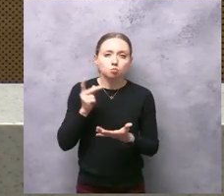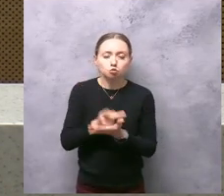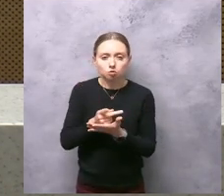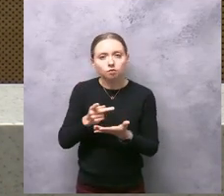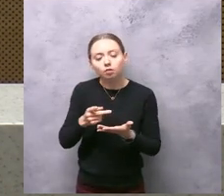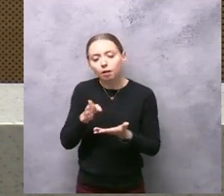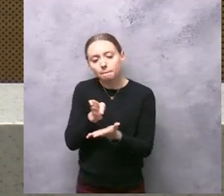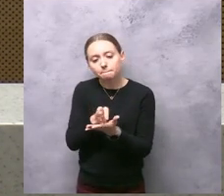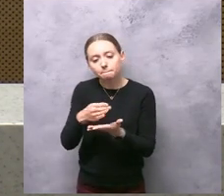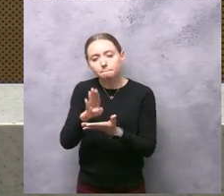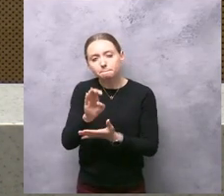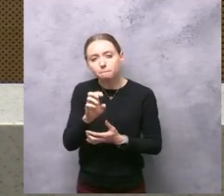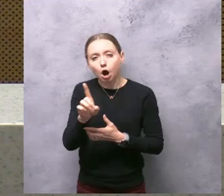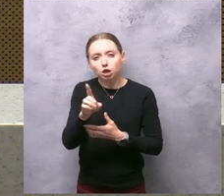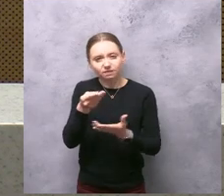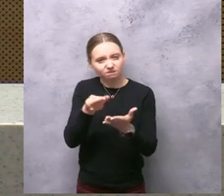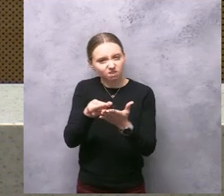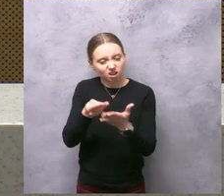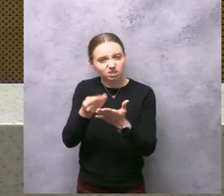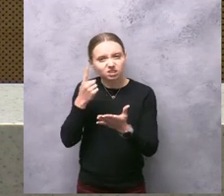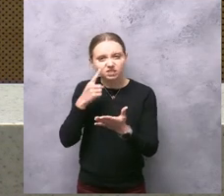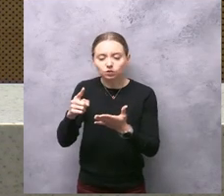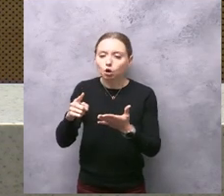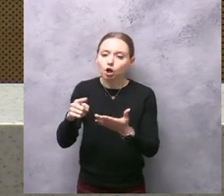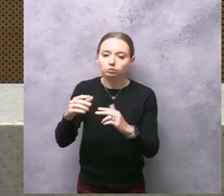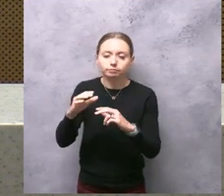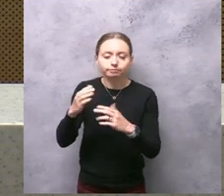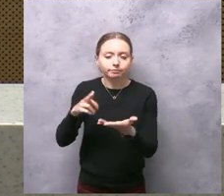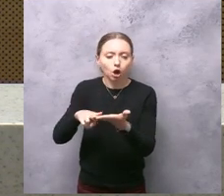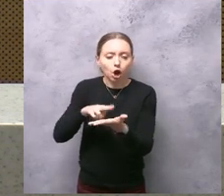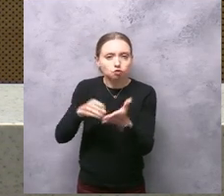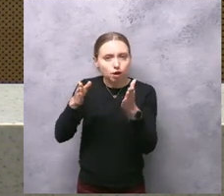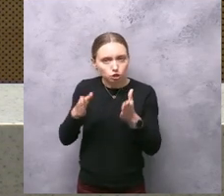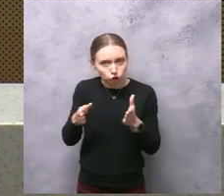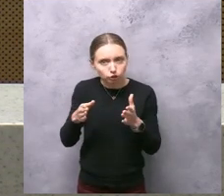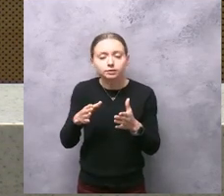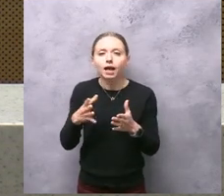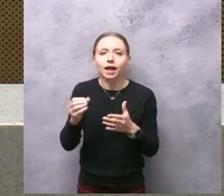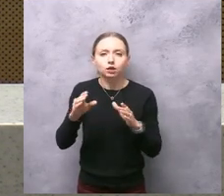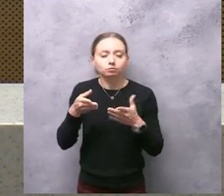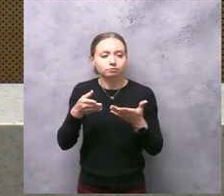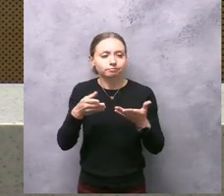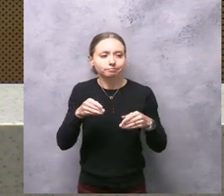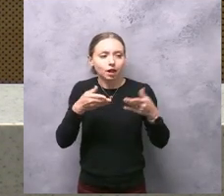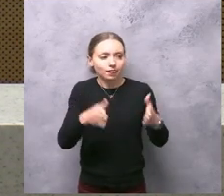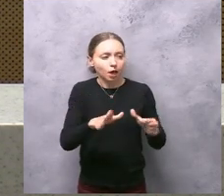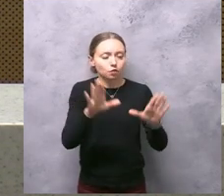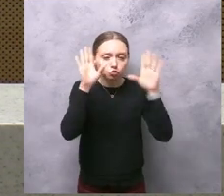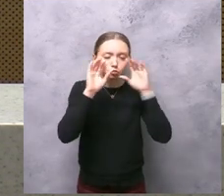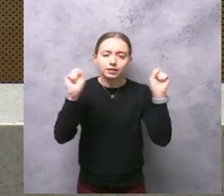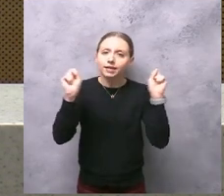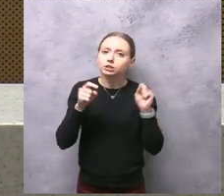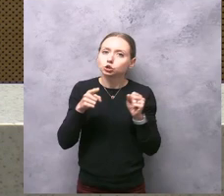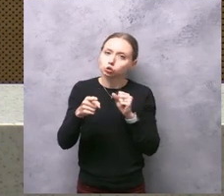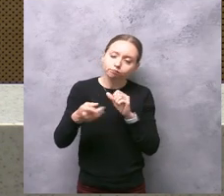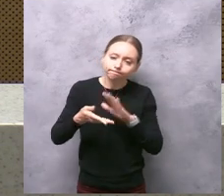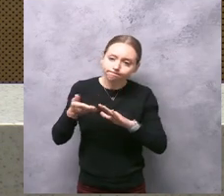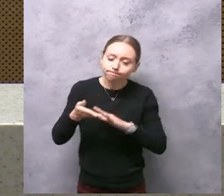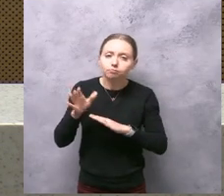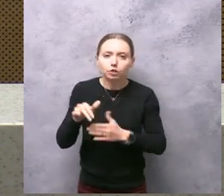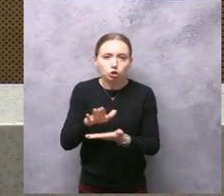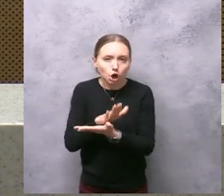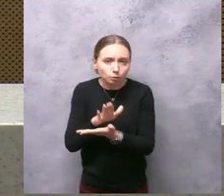contractors authorize the superintendent execute all necessary documents related to 6D1, Cypher High School renovation,